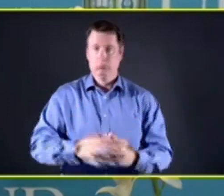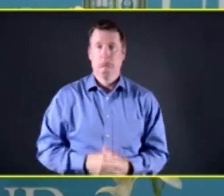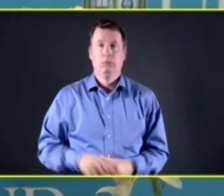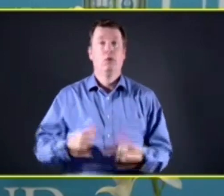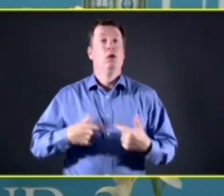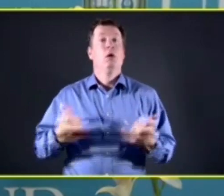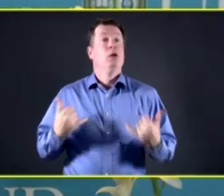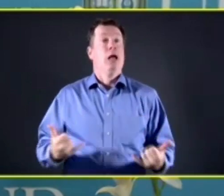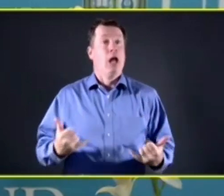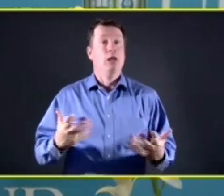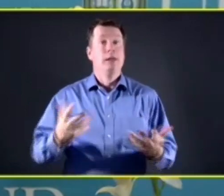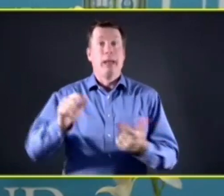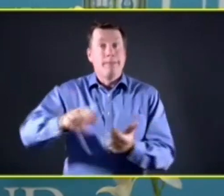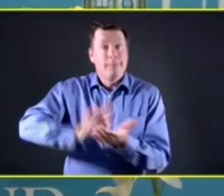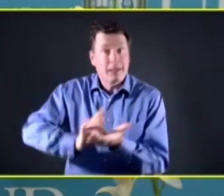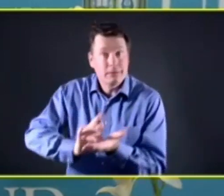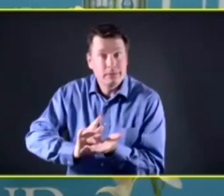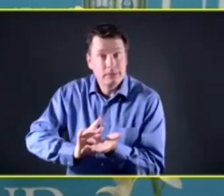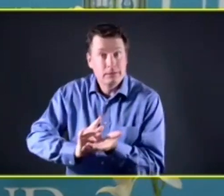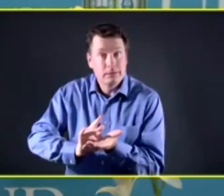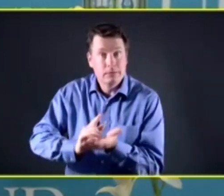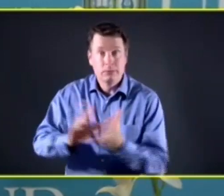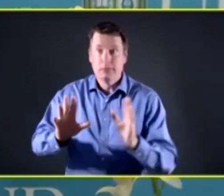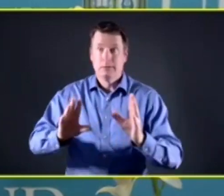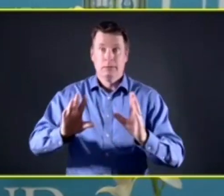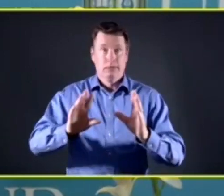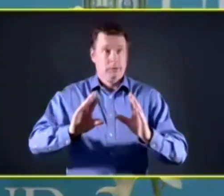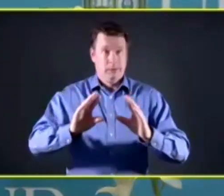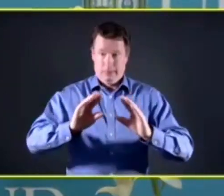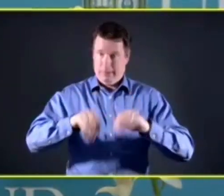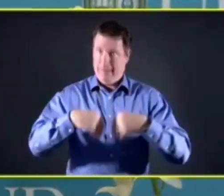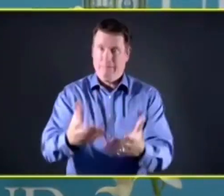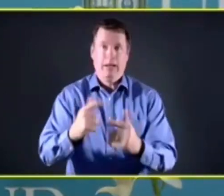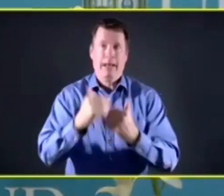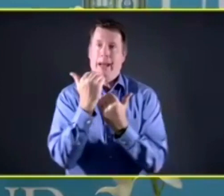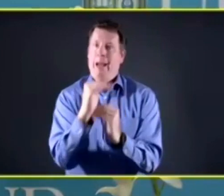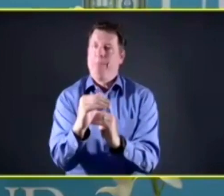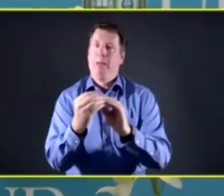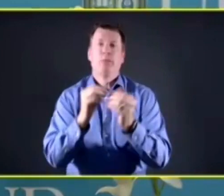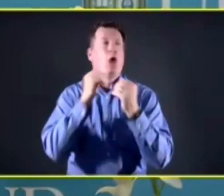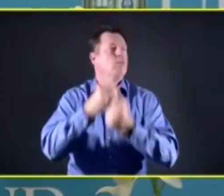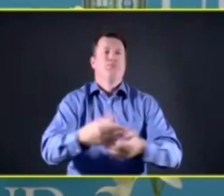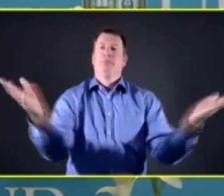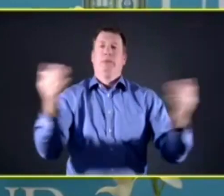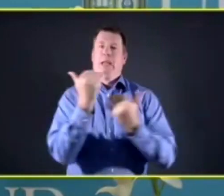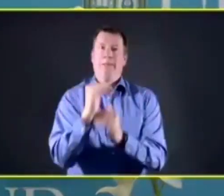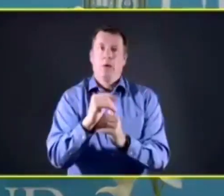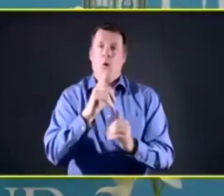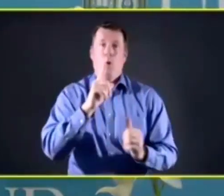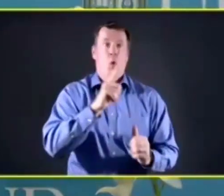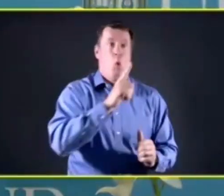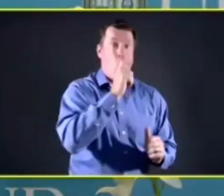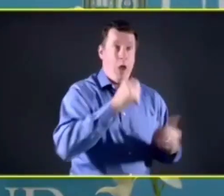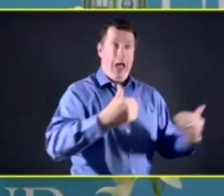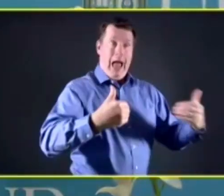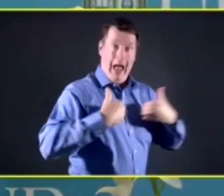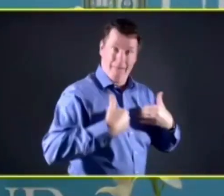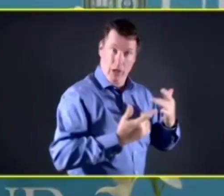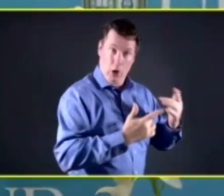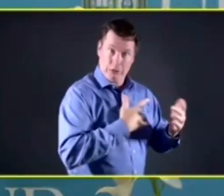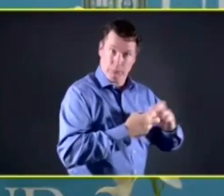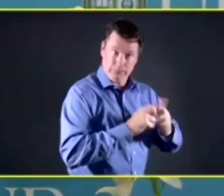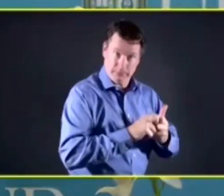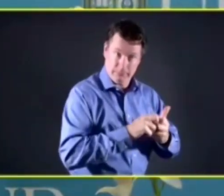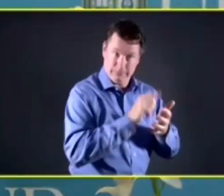cardiac problems. So it then technically wouldn't be a good treatment for everyone, but the vast majority of people don't have